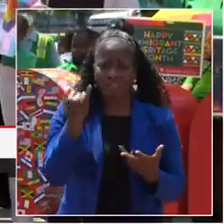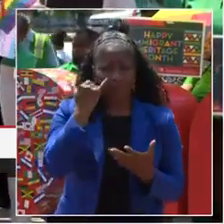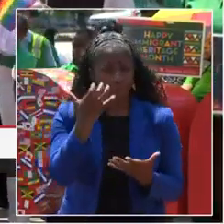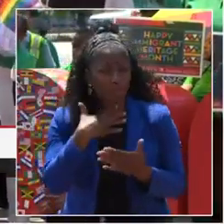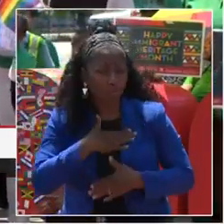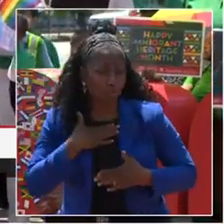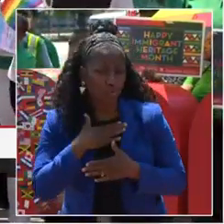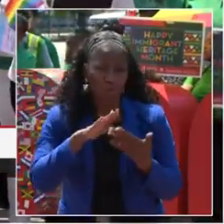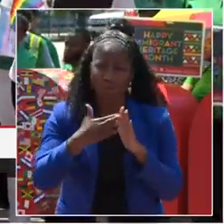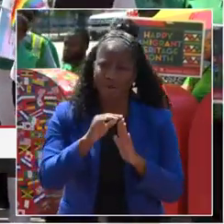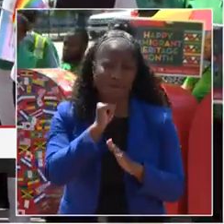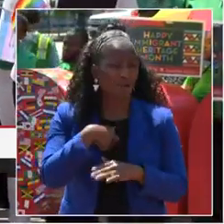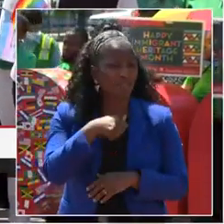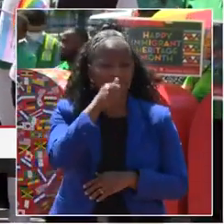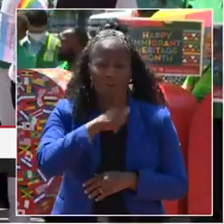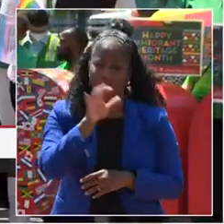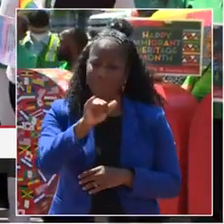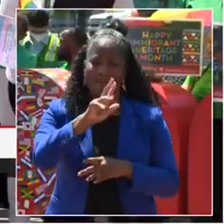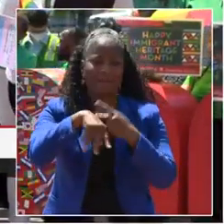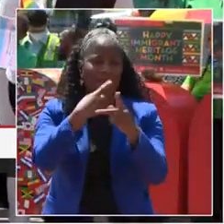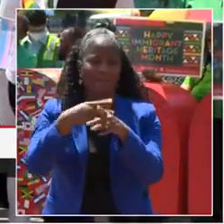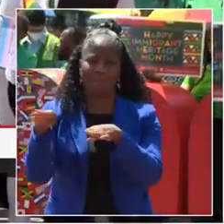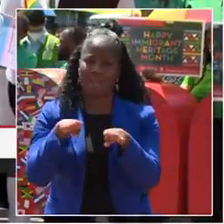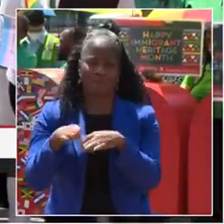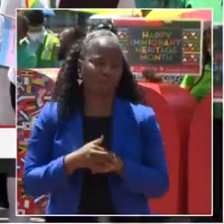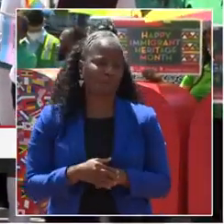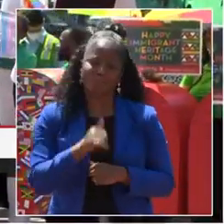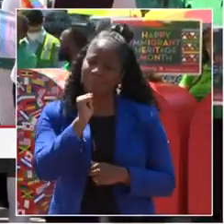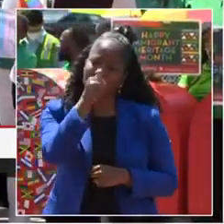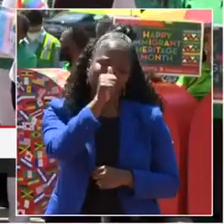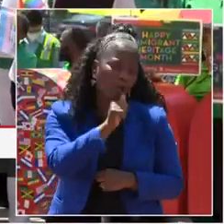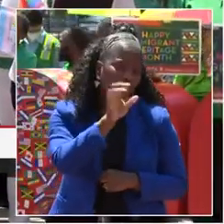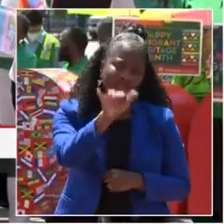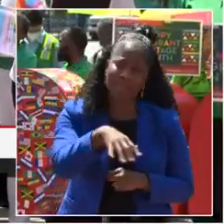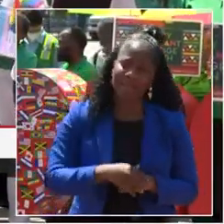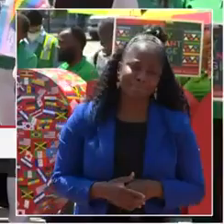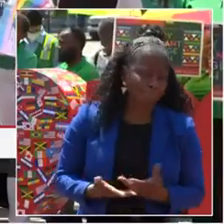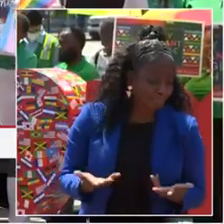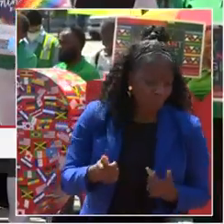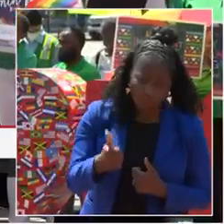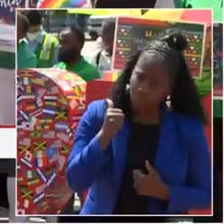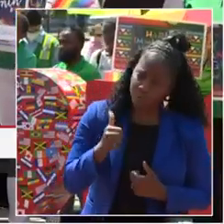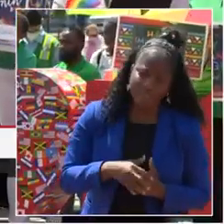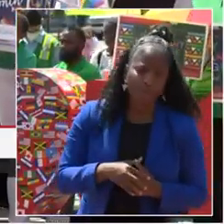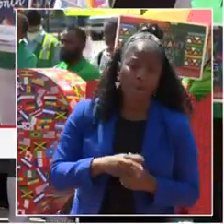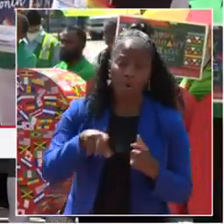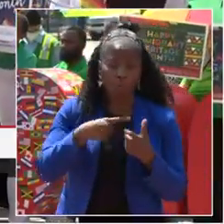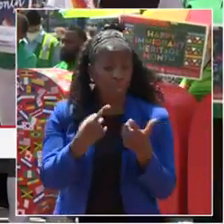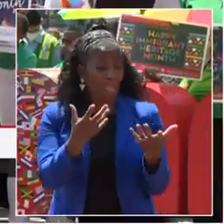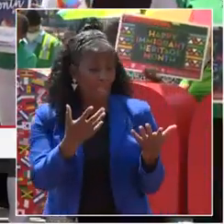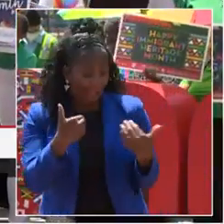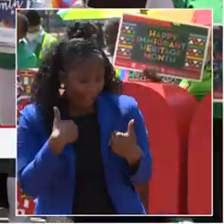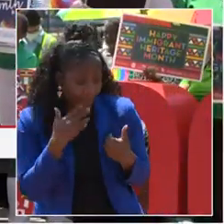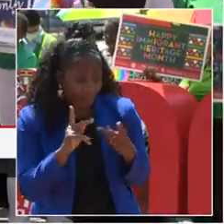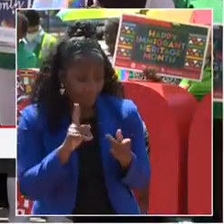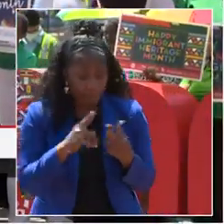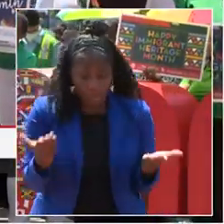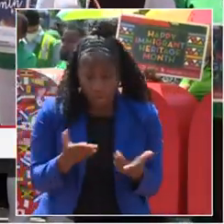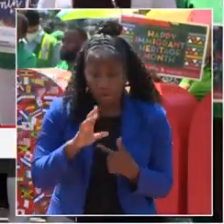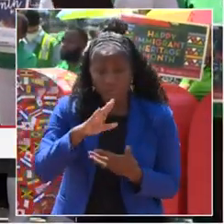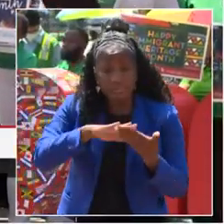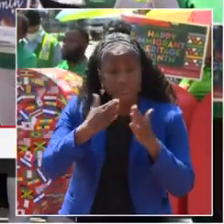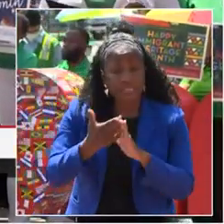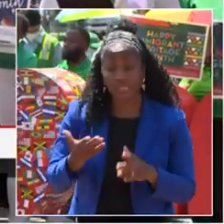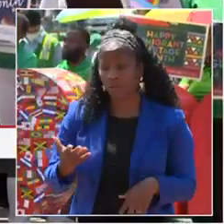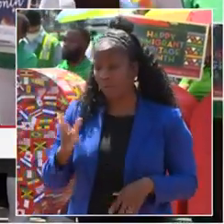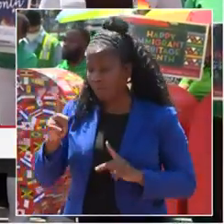going to tolerate foolishness. That's the bottom line. We're not going to tolerate foolishness when we have people who are here in our city, residents